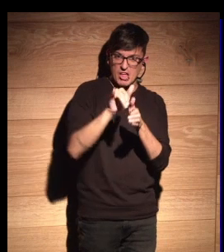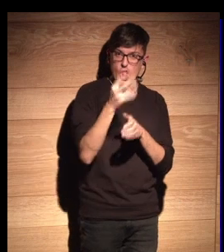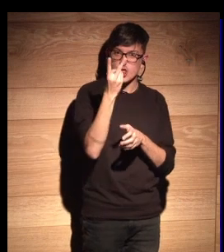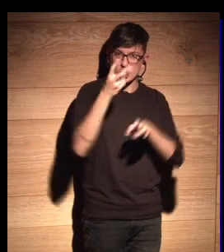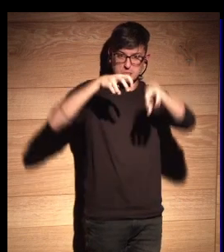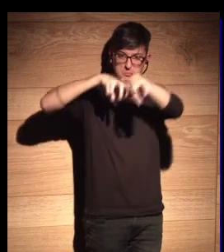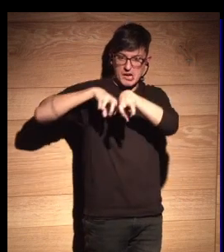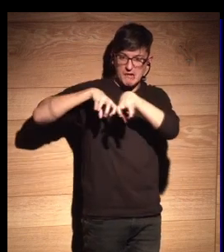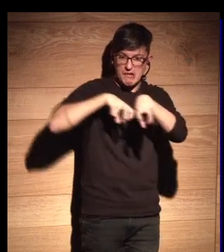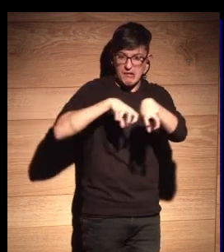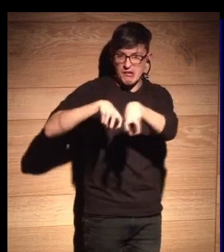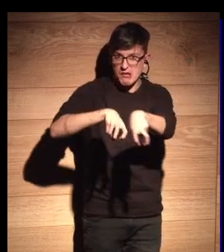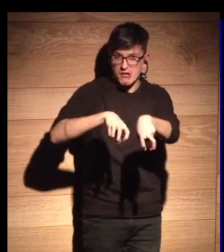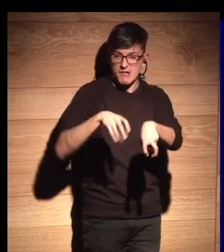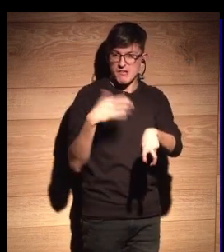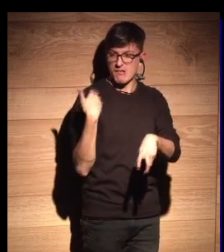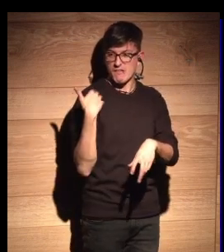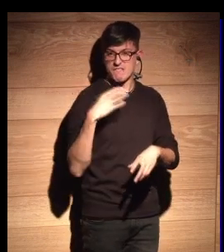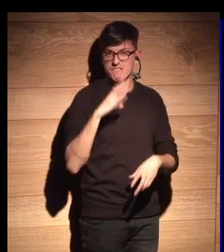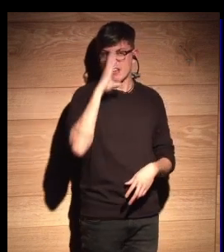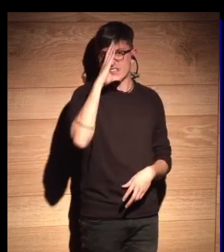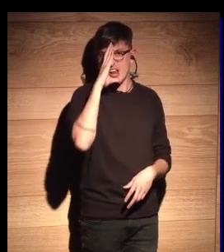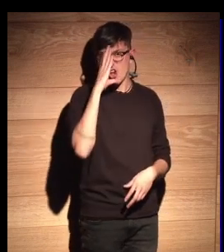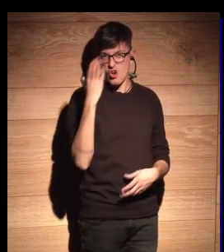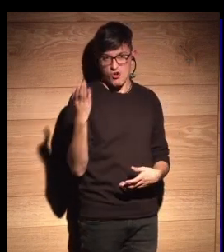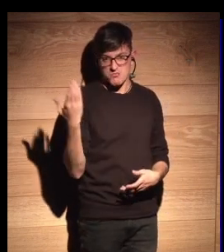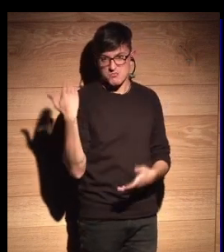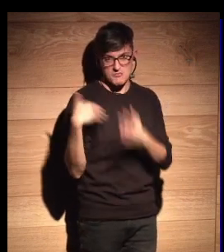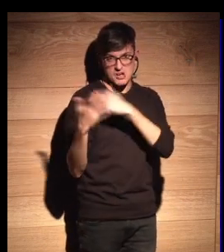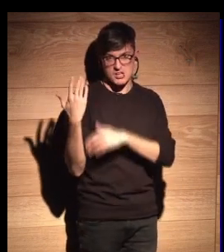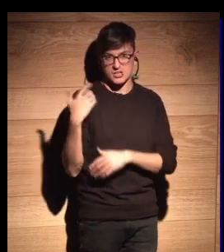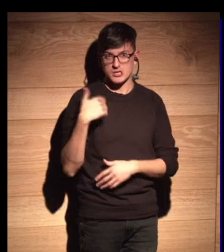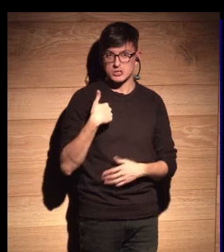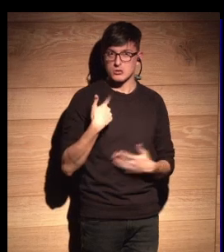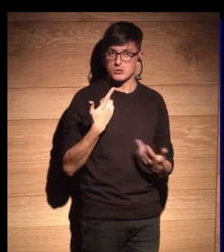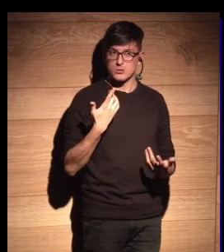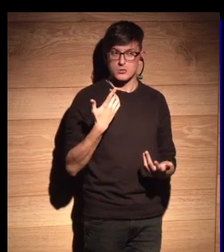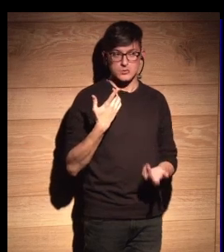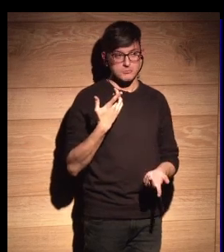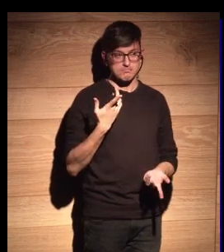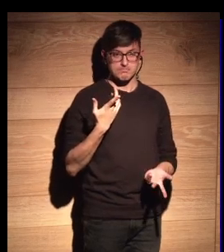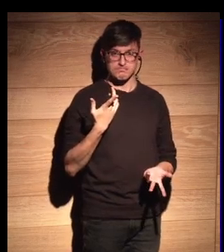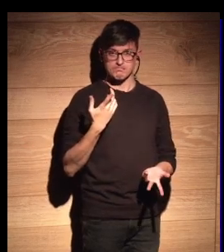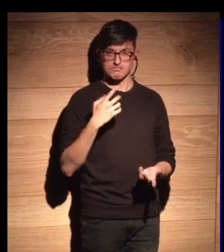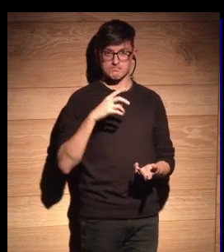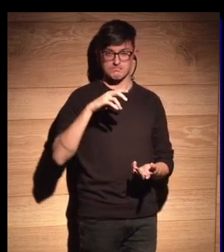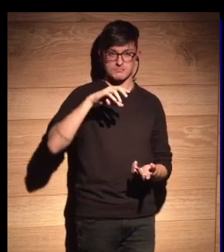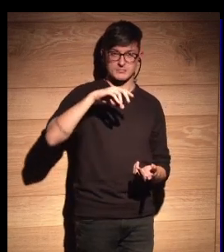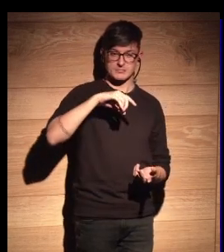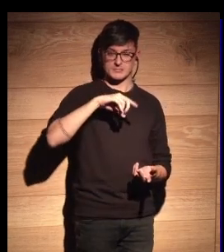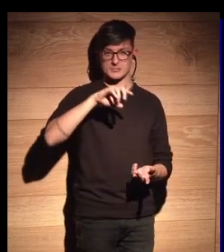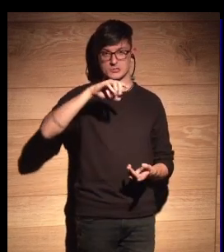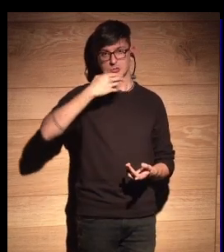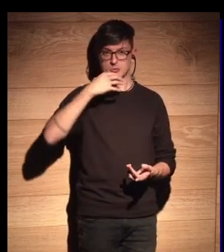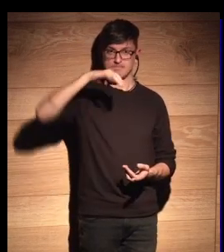And I found myself upside down, couldn't breathe. There was an open cockpit,